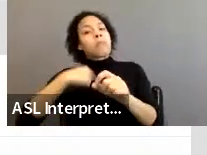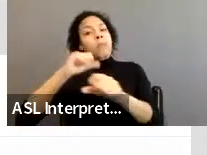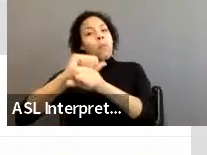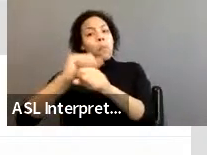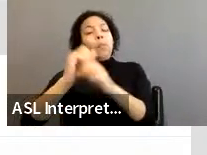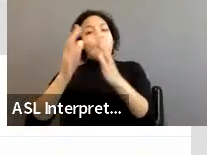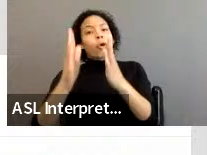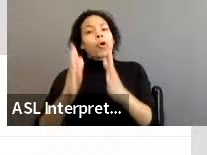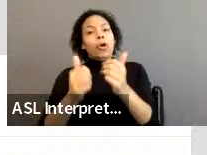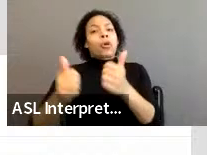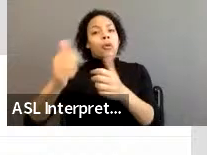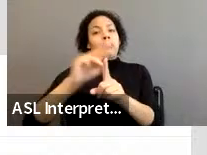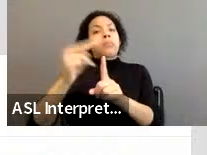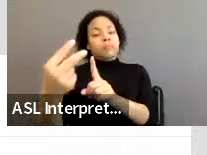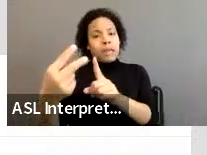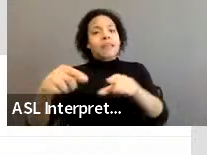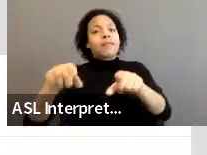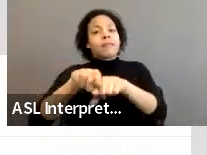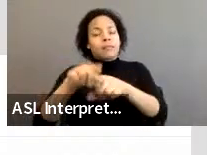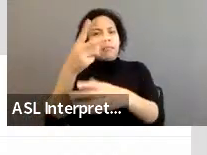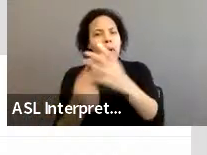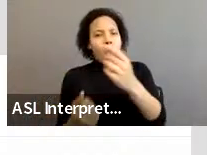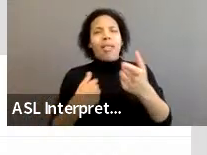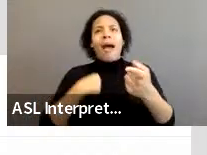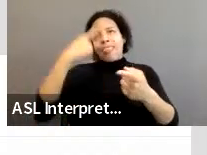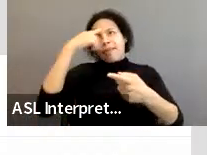can recall, you know, coming to